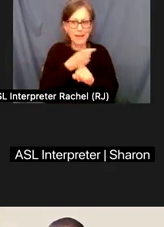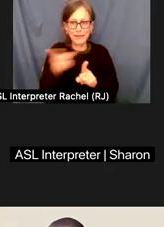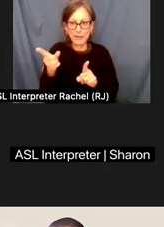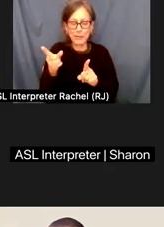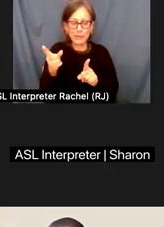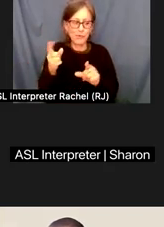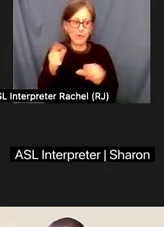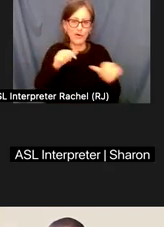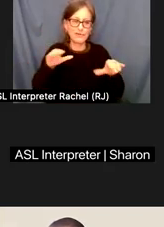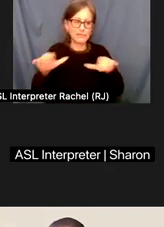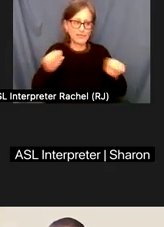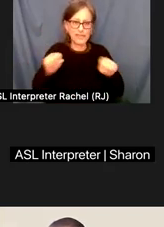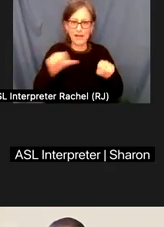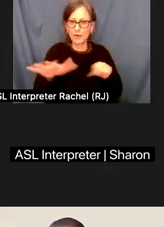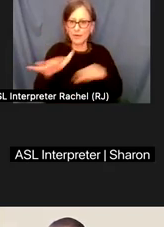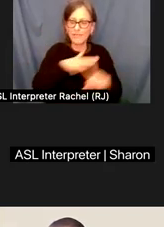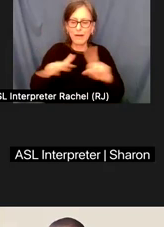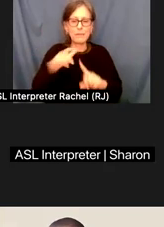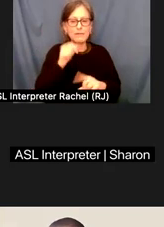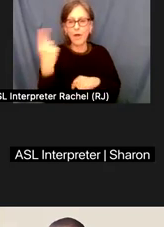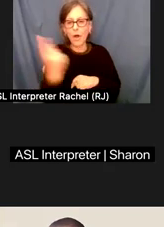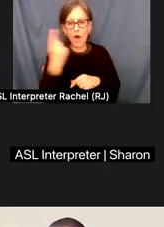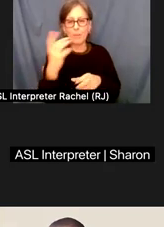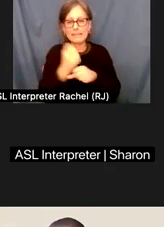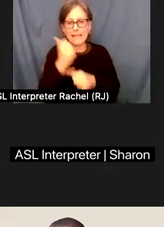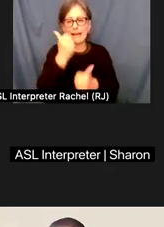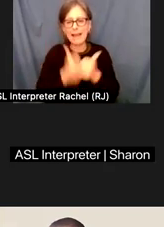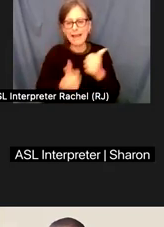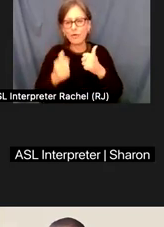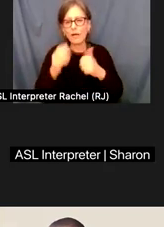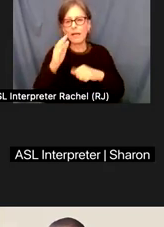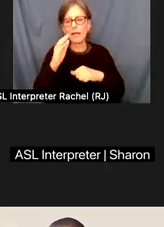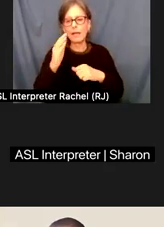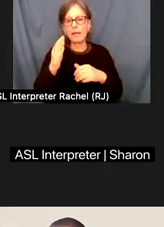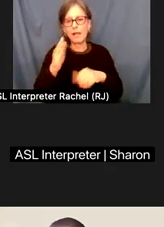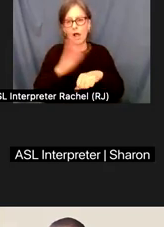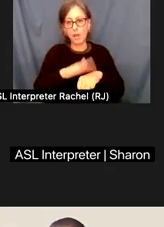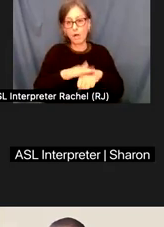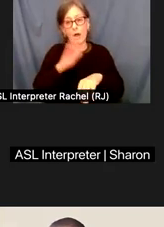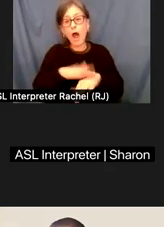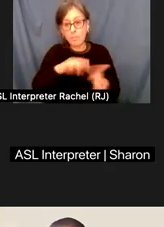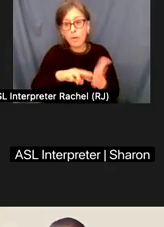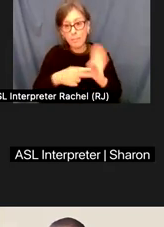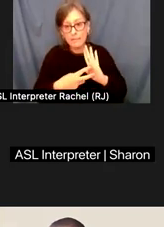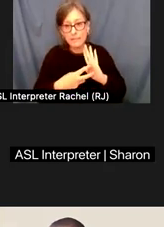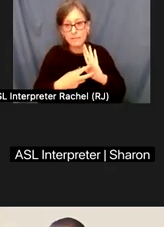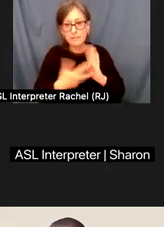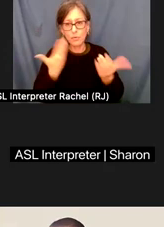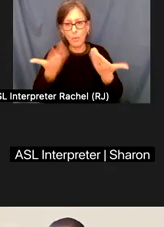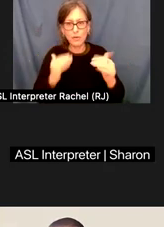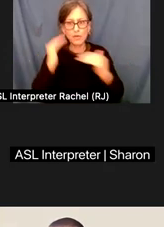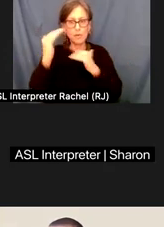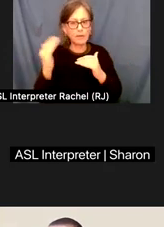to where you're at. So you won't always get every alert by design. Okay,